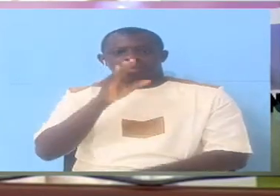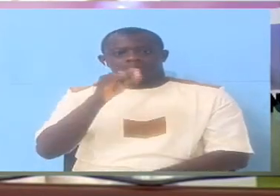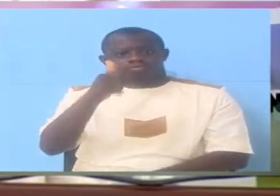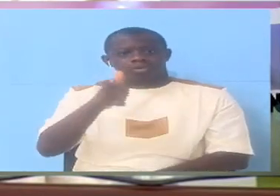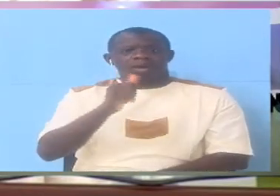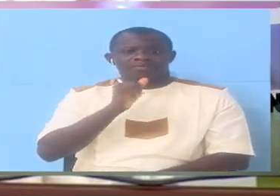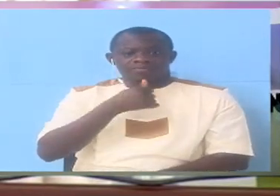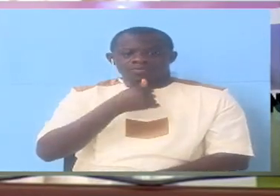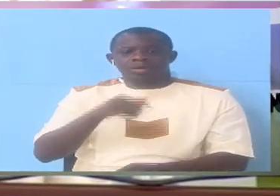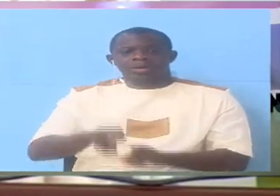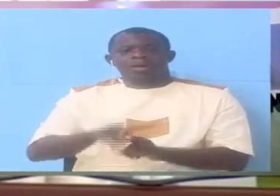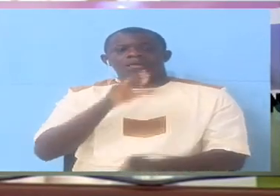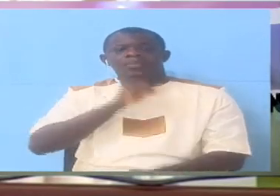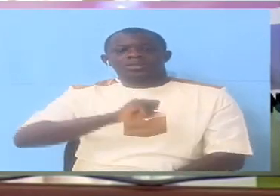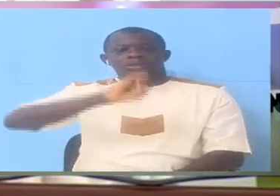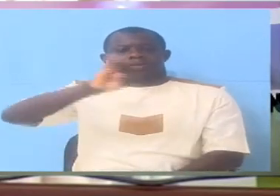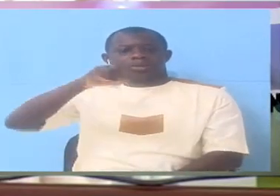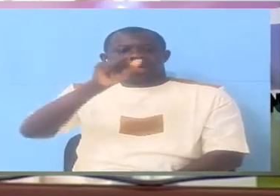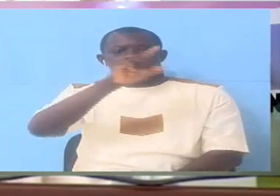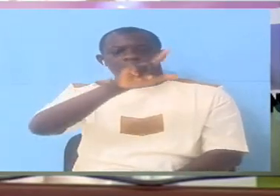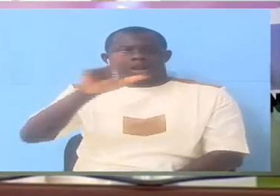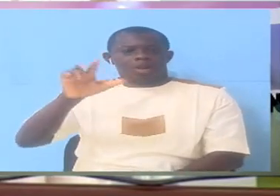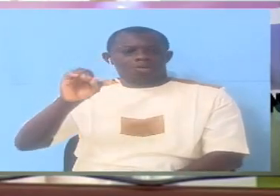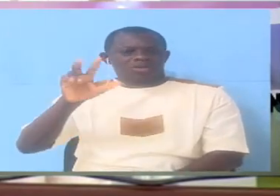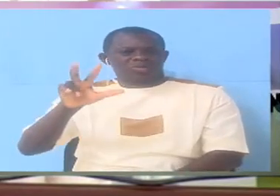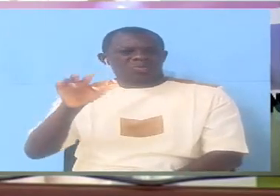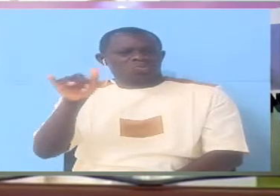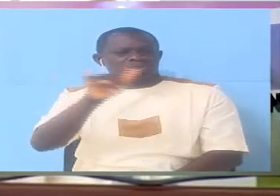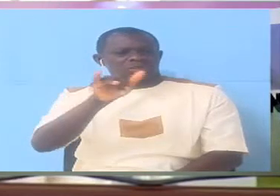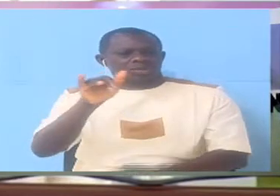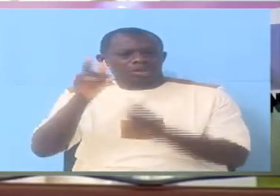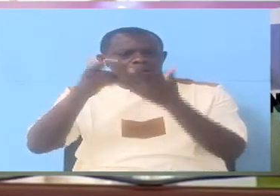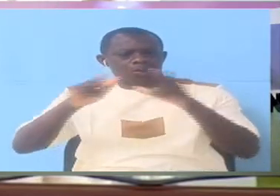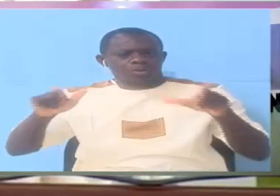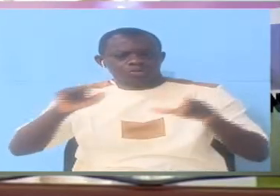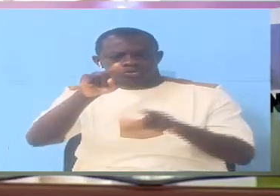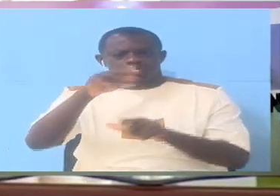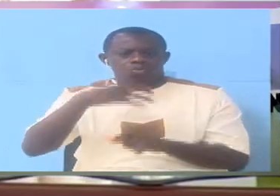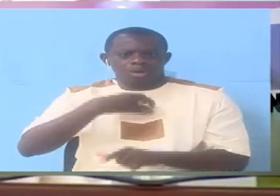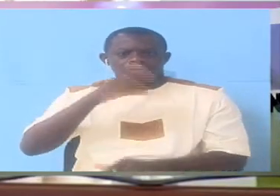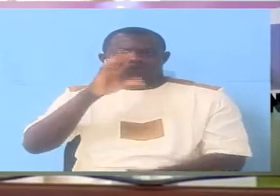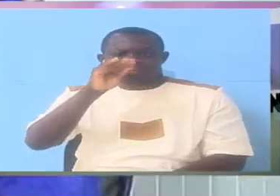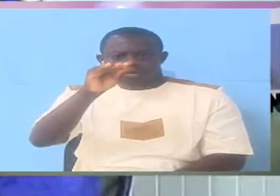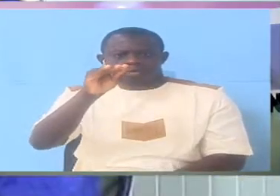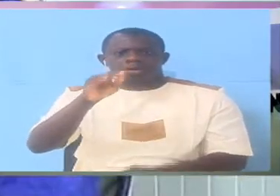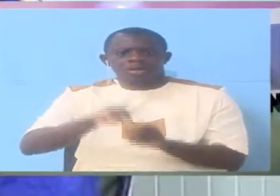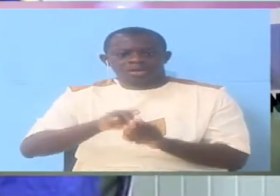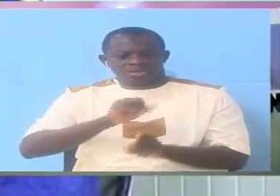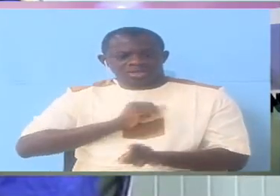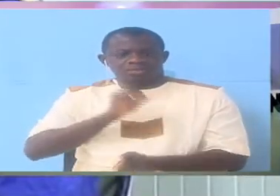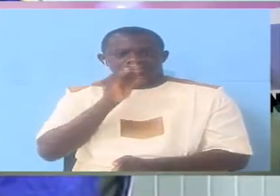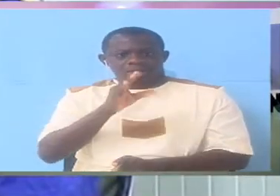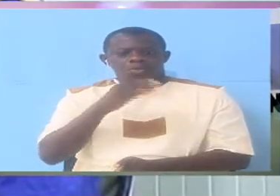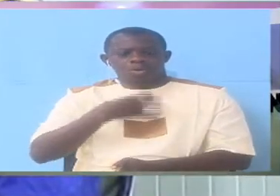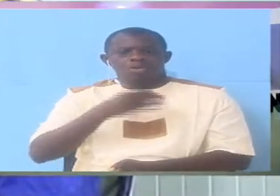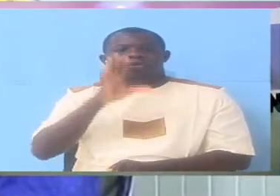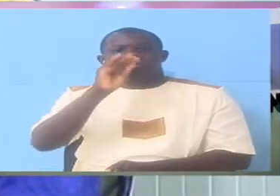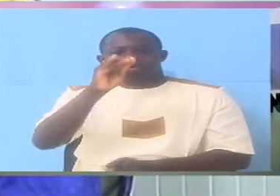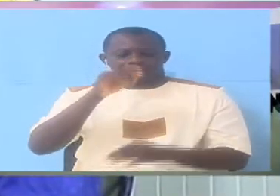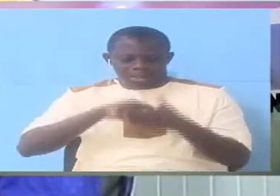Mr. Jallow, in which language would you want to speak? In Mandinka.